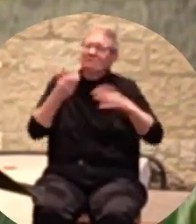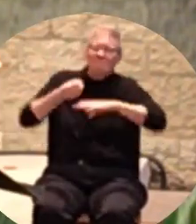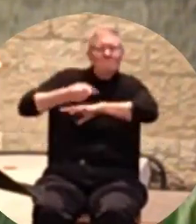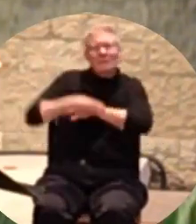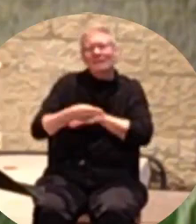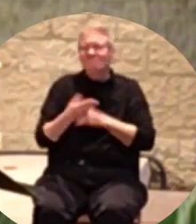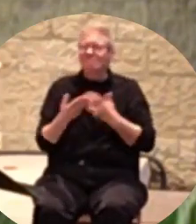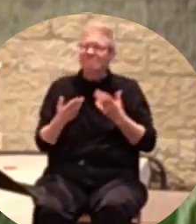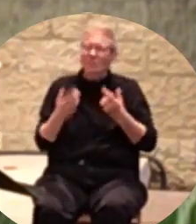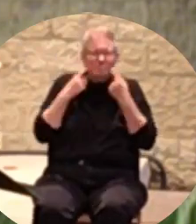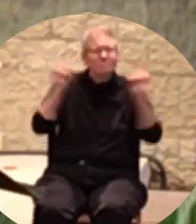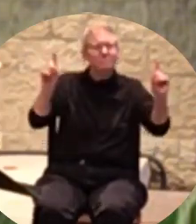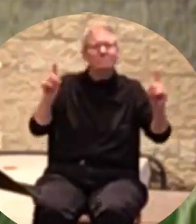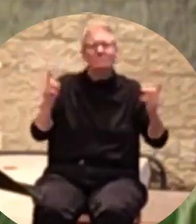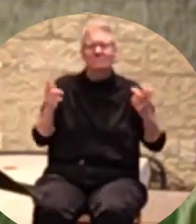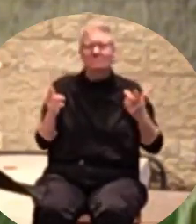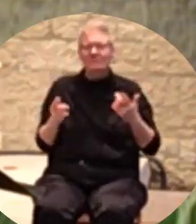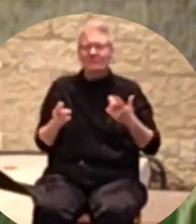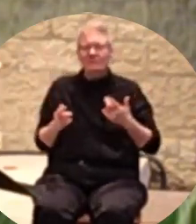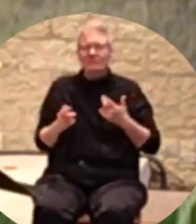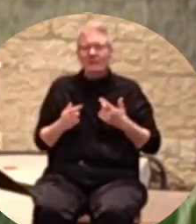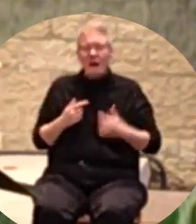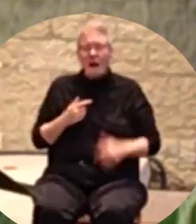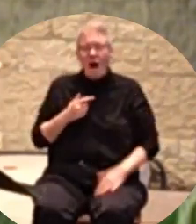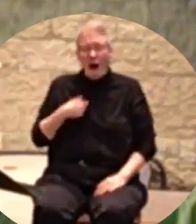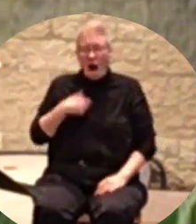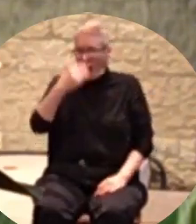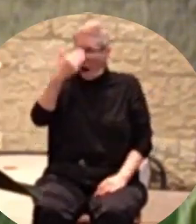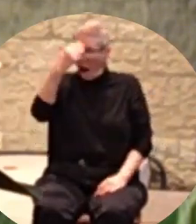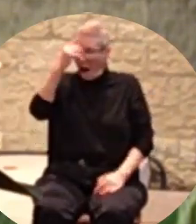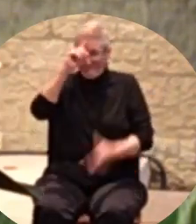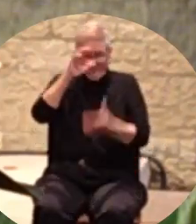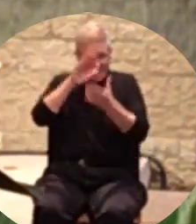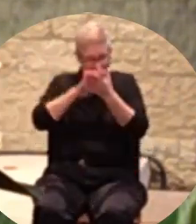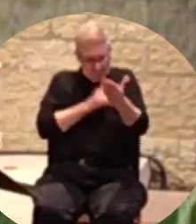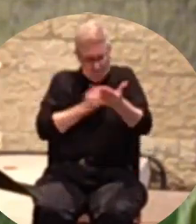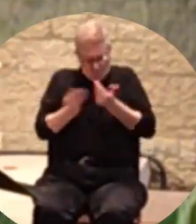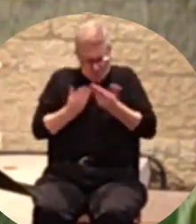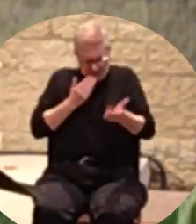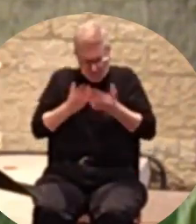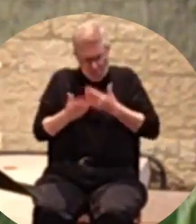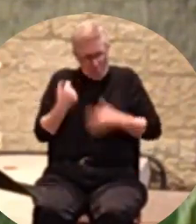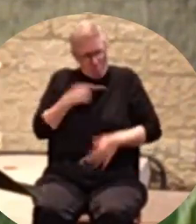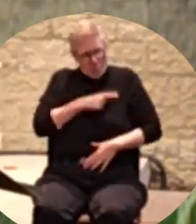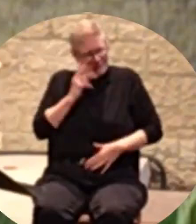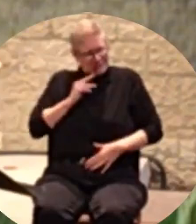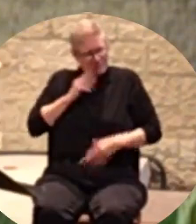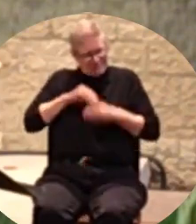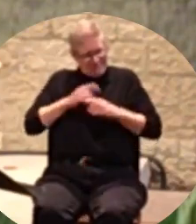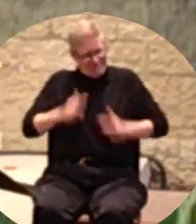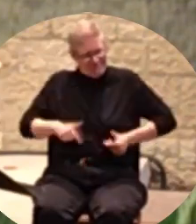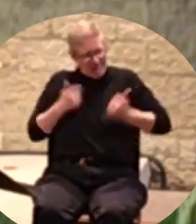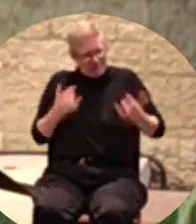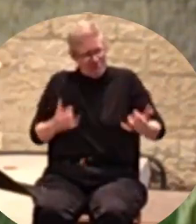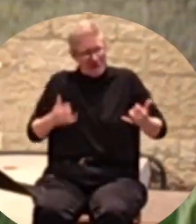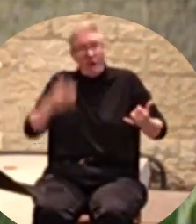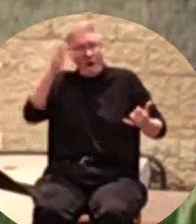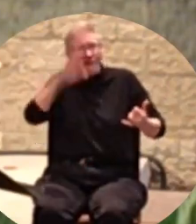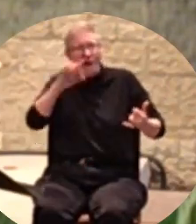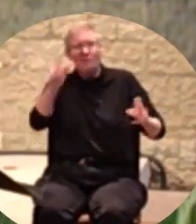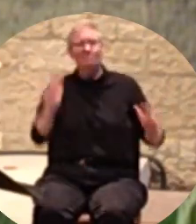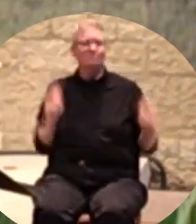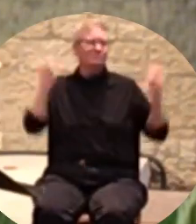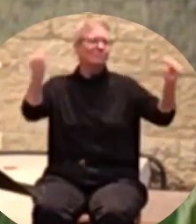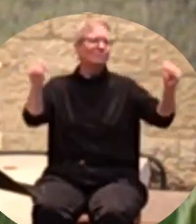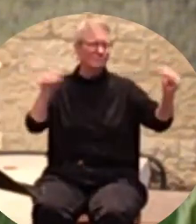we're experiencing in our life, that God is greater than that experience. God is greater than those